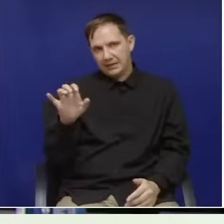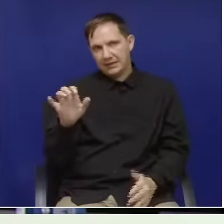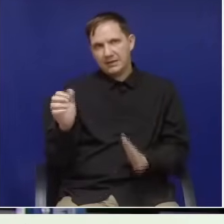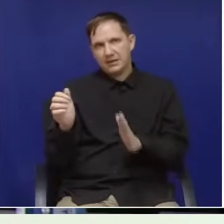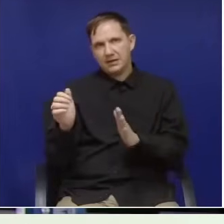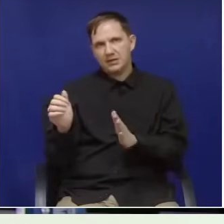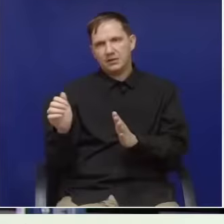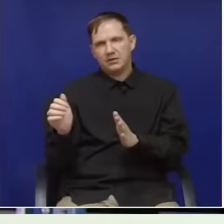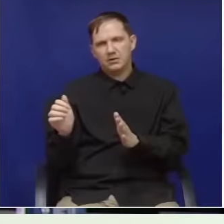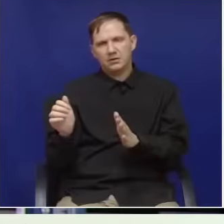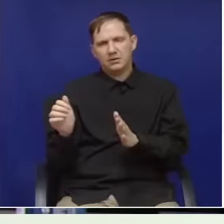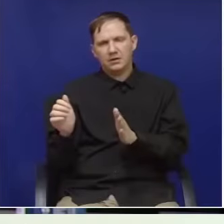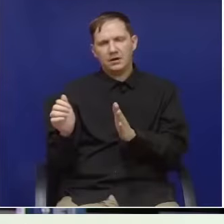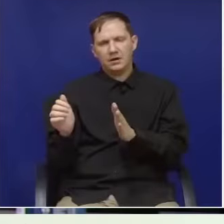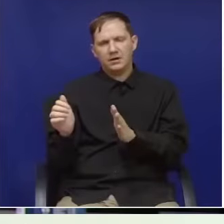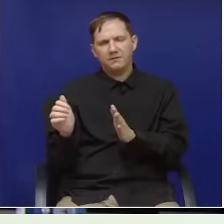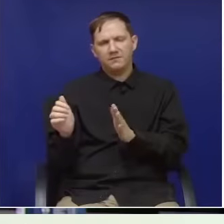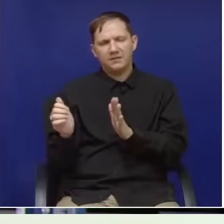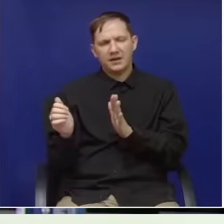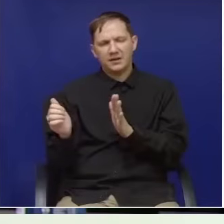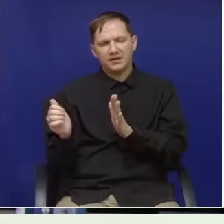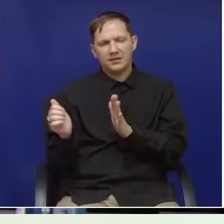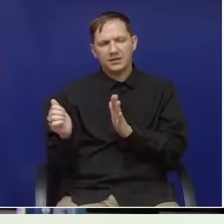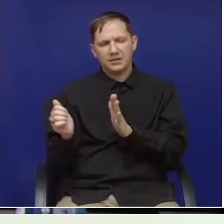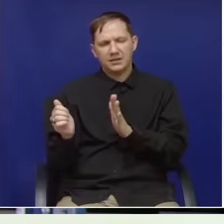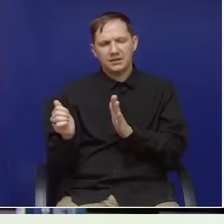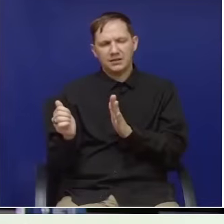programs within the Office of the State Attorney.